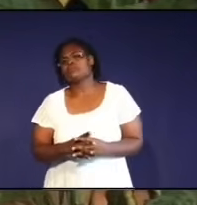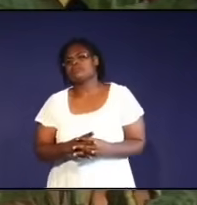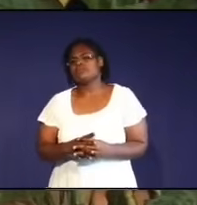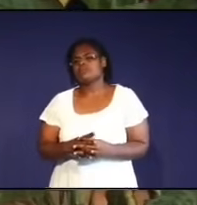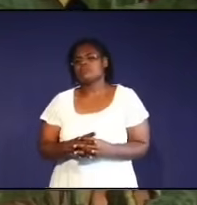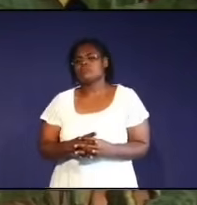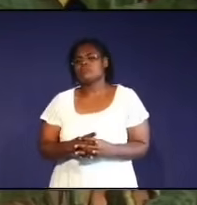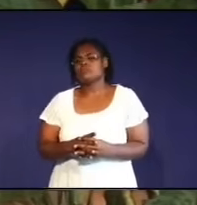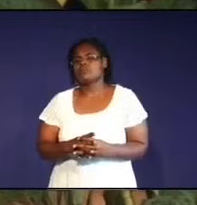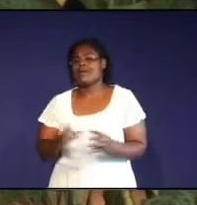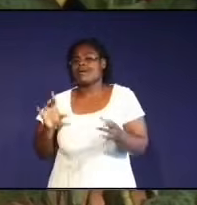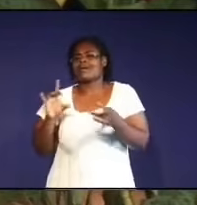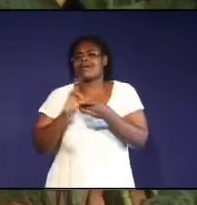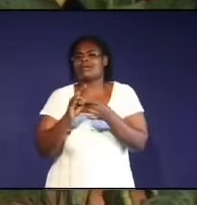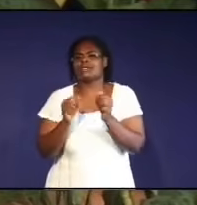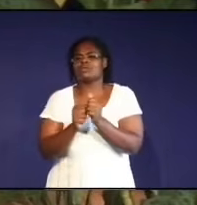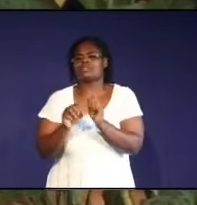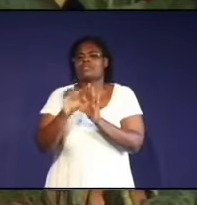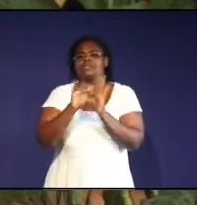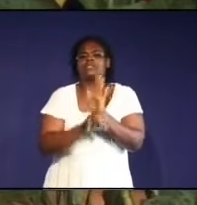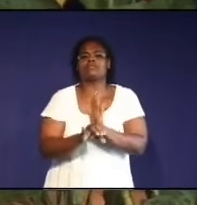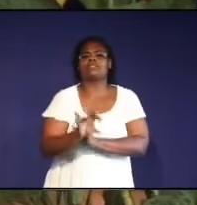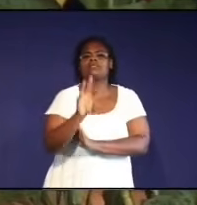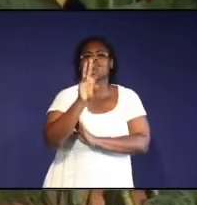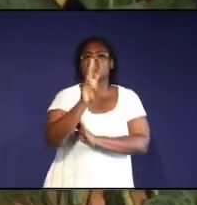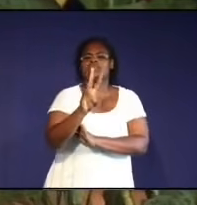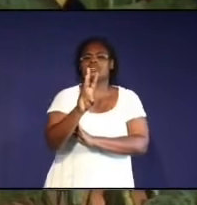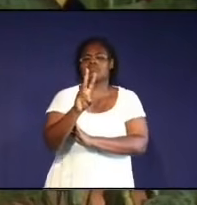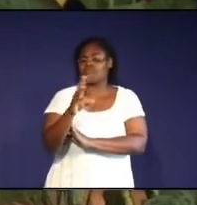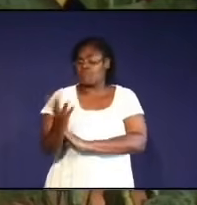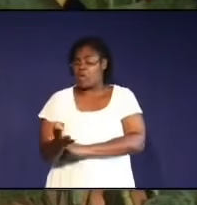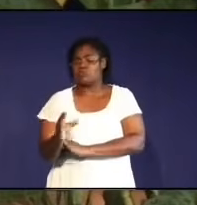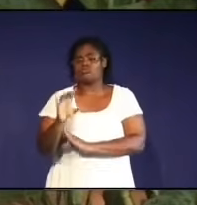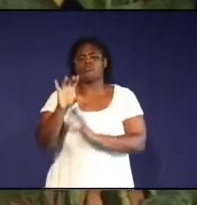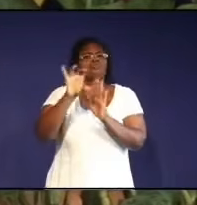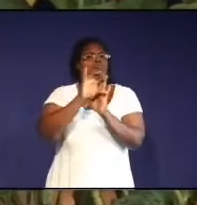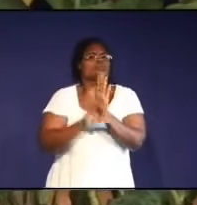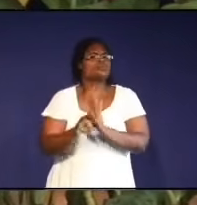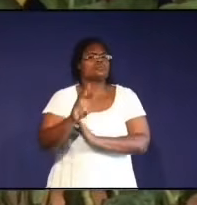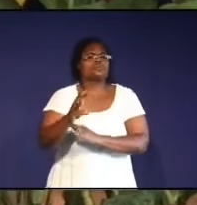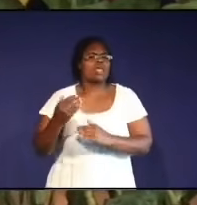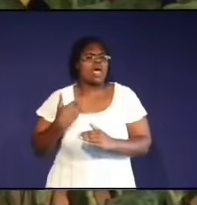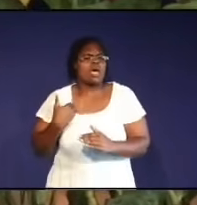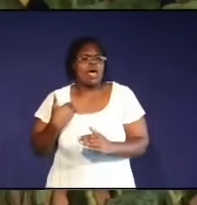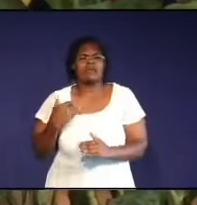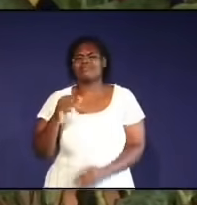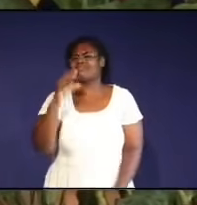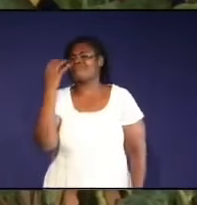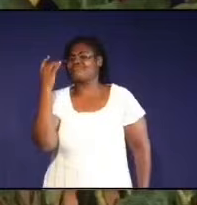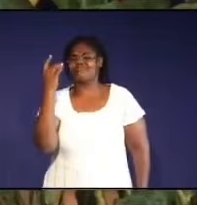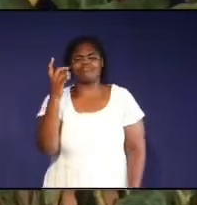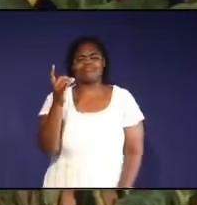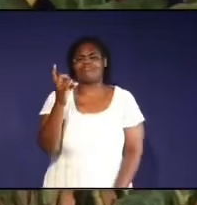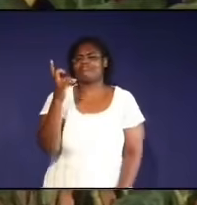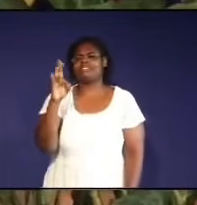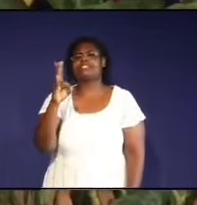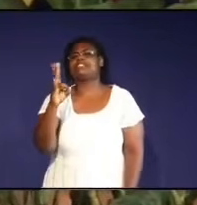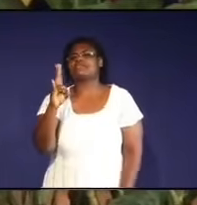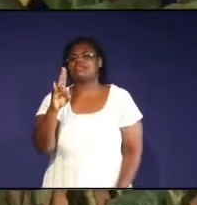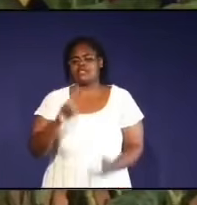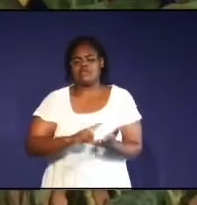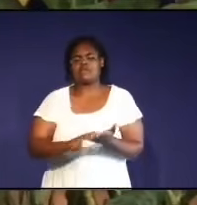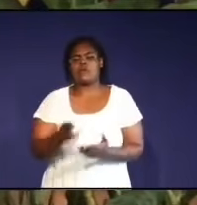in chapter 6. You see, chapter 6, I think, has 17 verses in the authorized